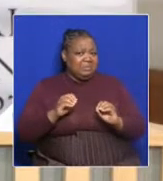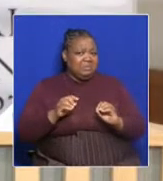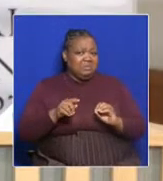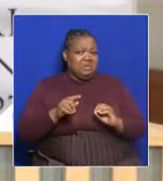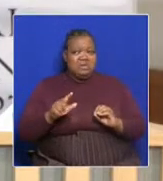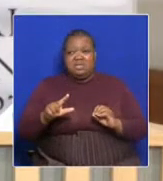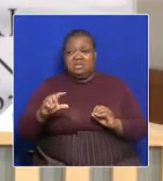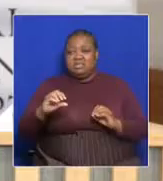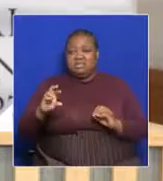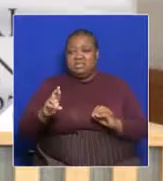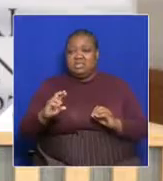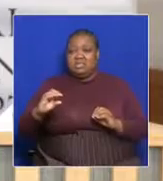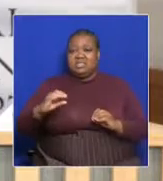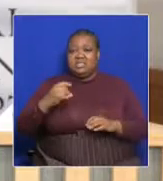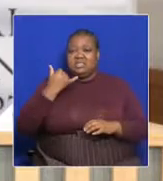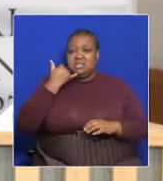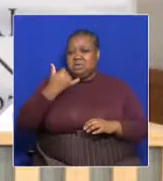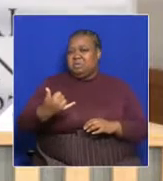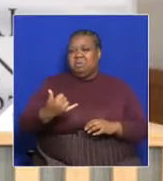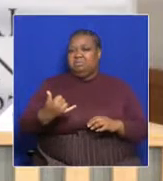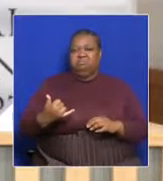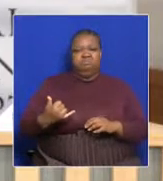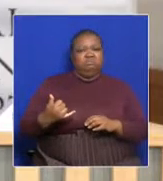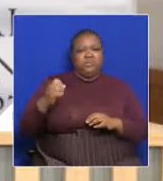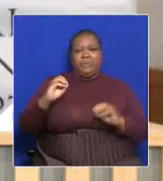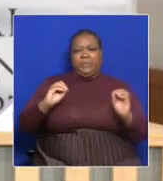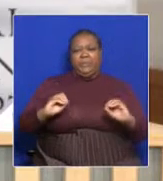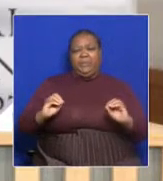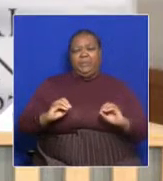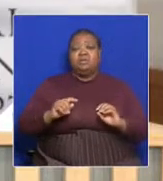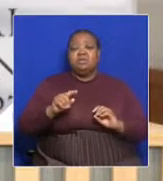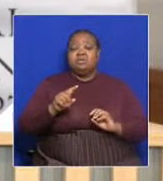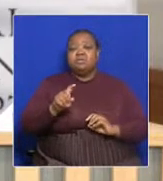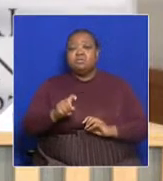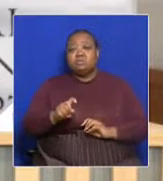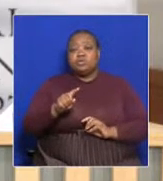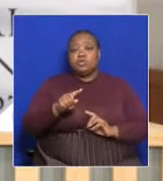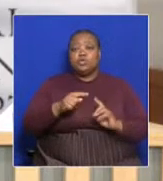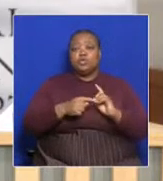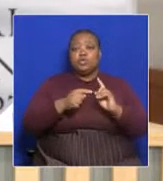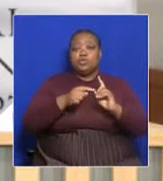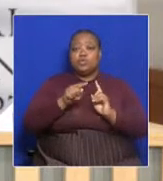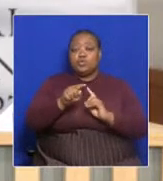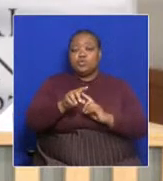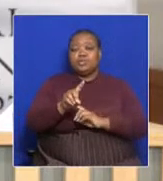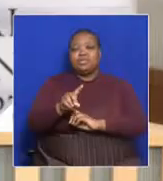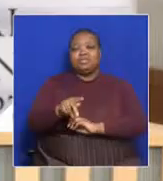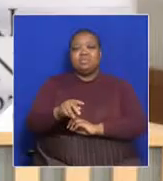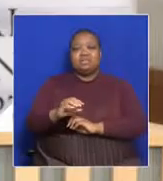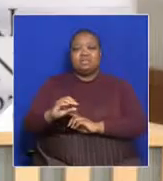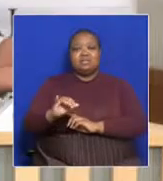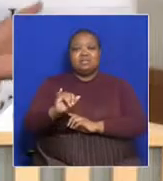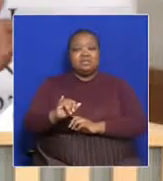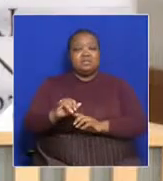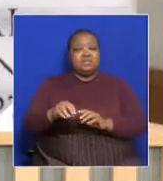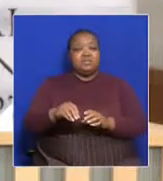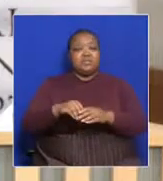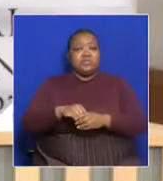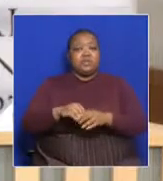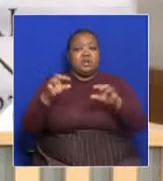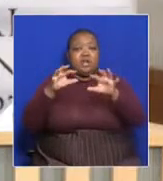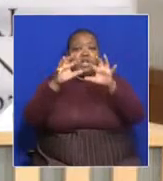this question on the assumption that you as DPCI are part of a global law